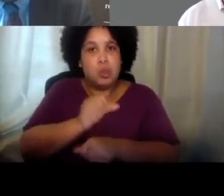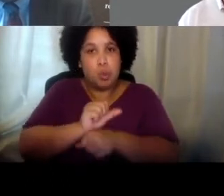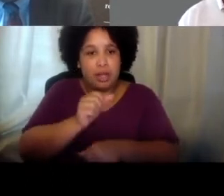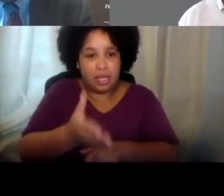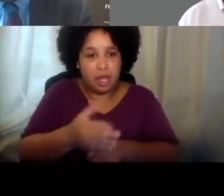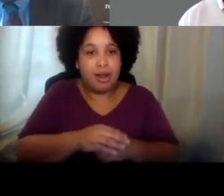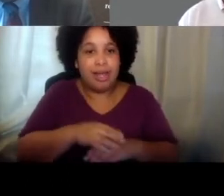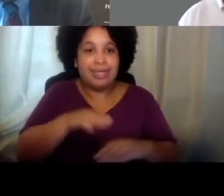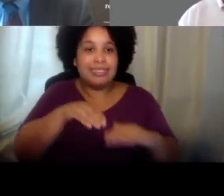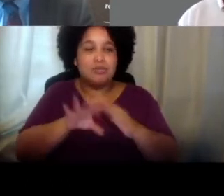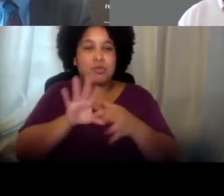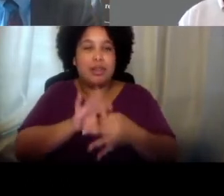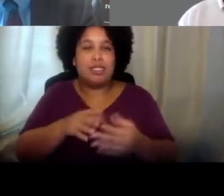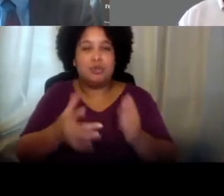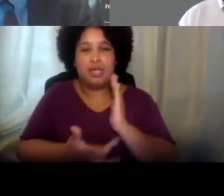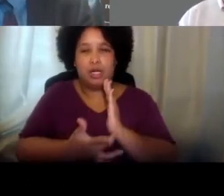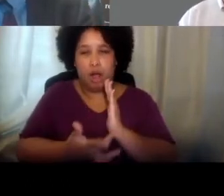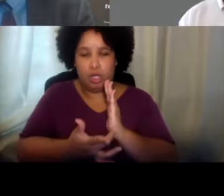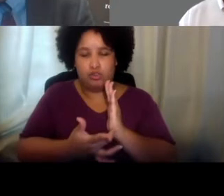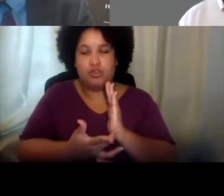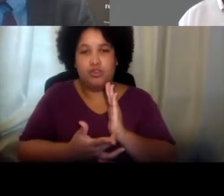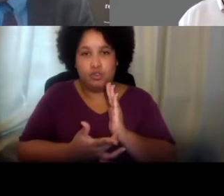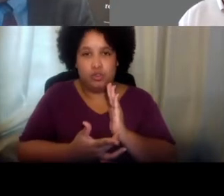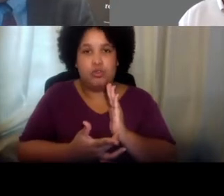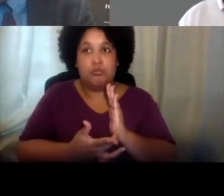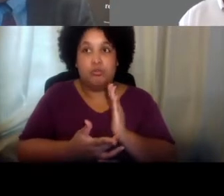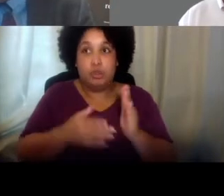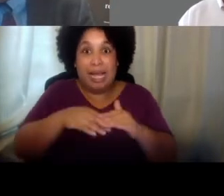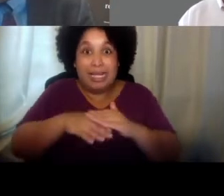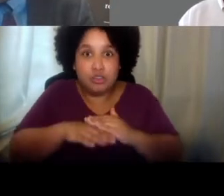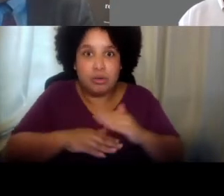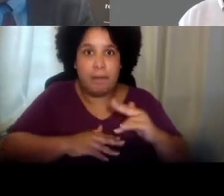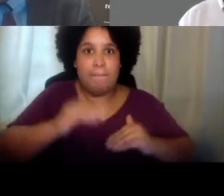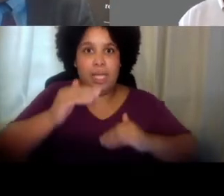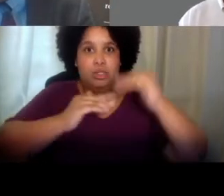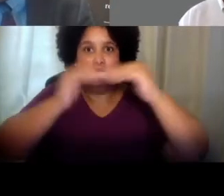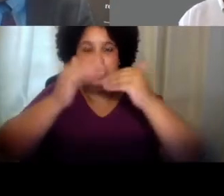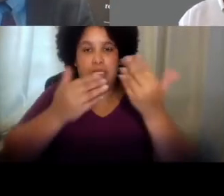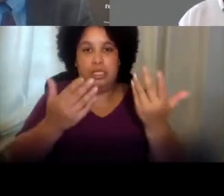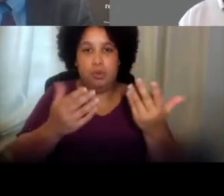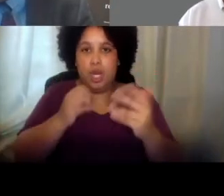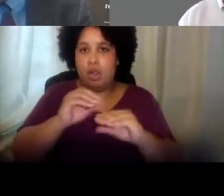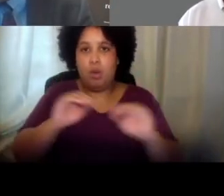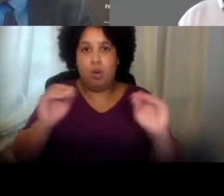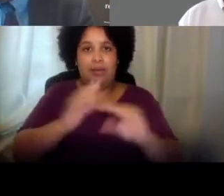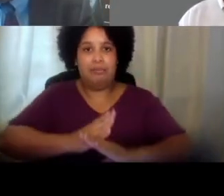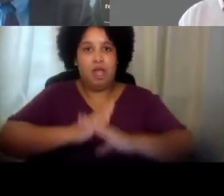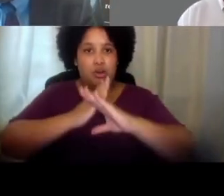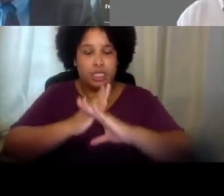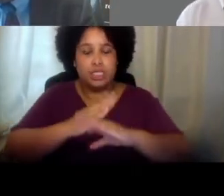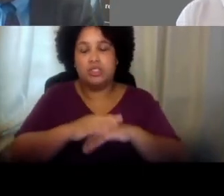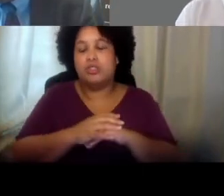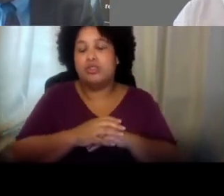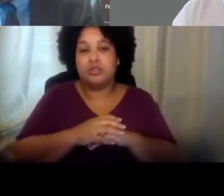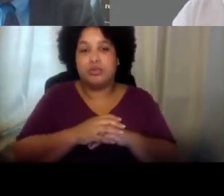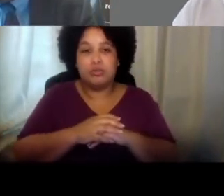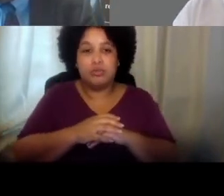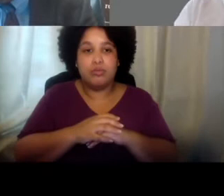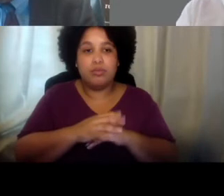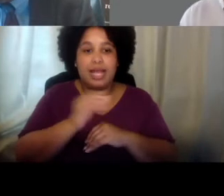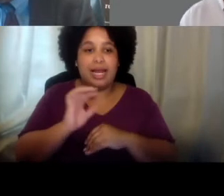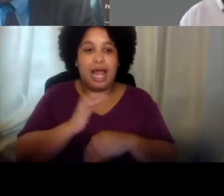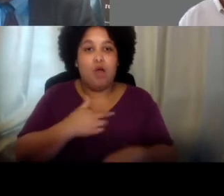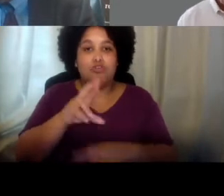do with technology, the ability to go into a building free of barriers. And our real estate team